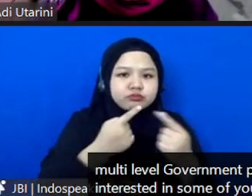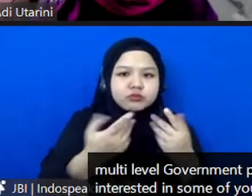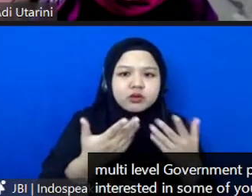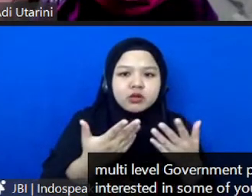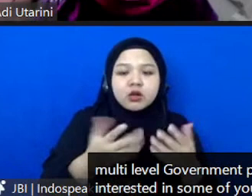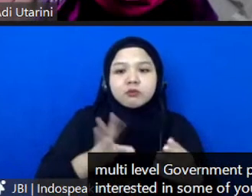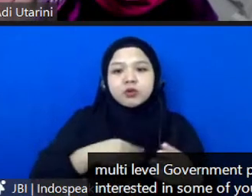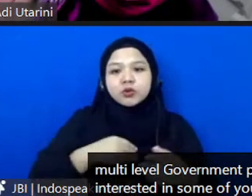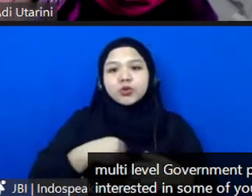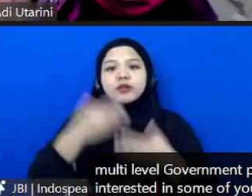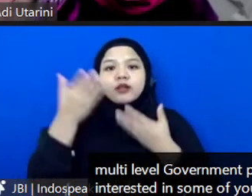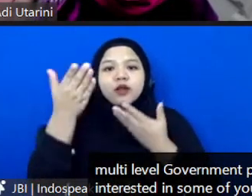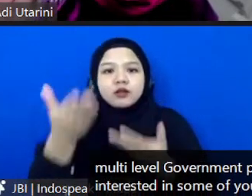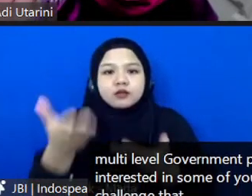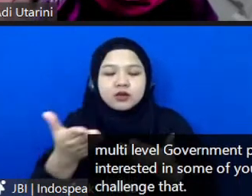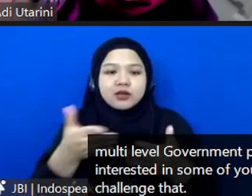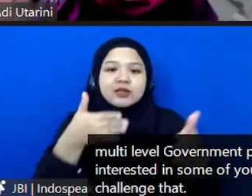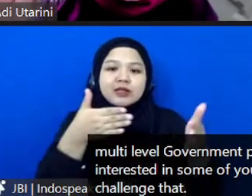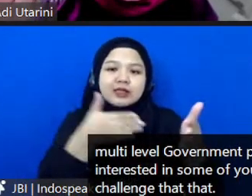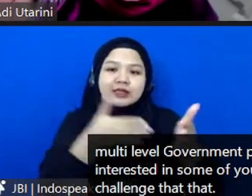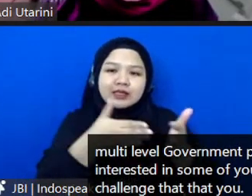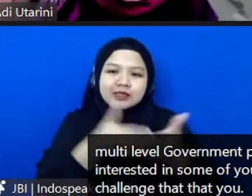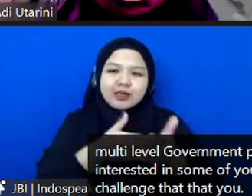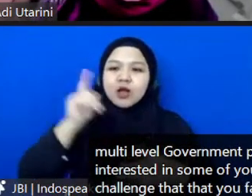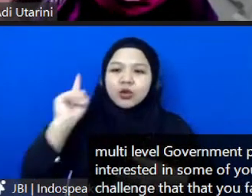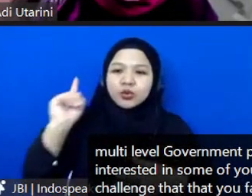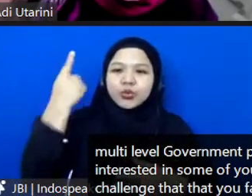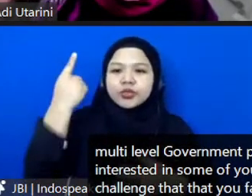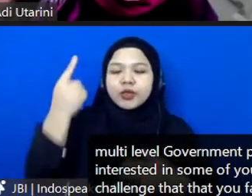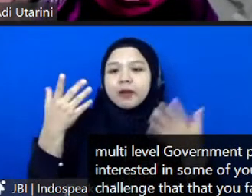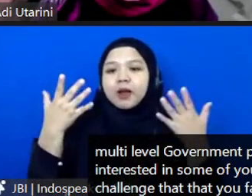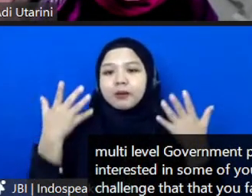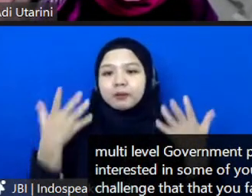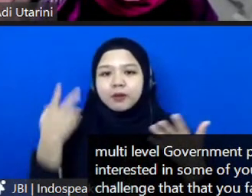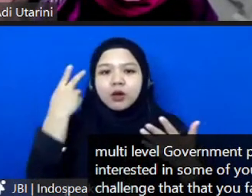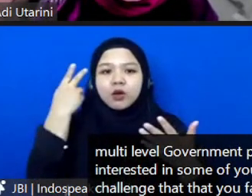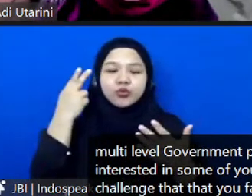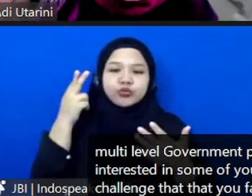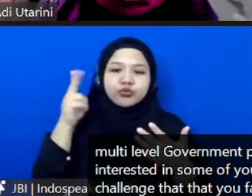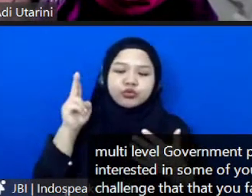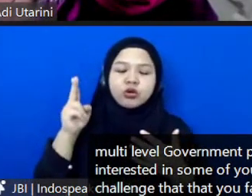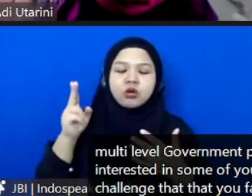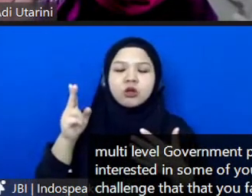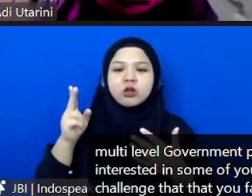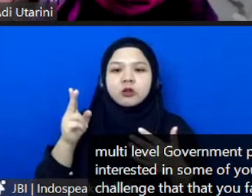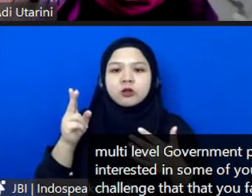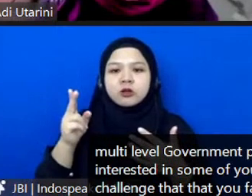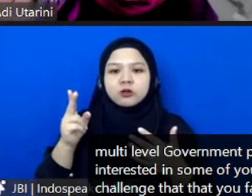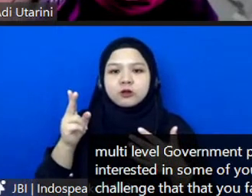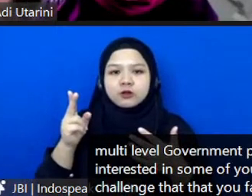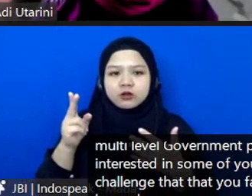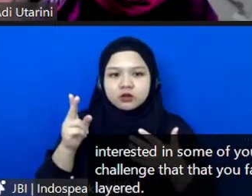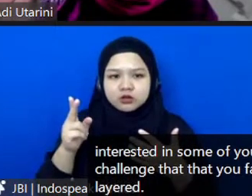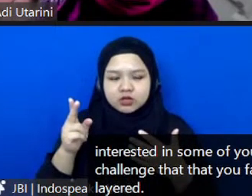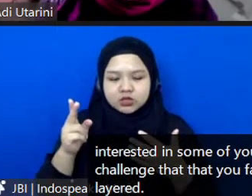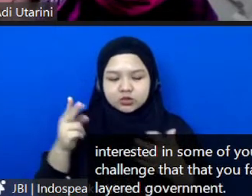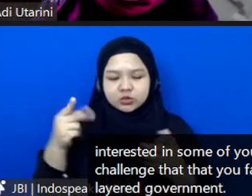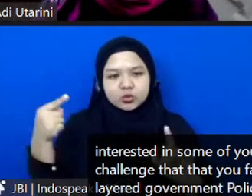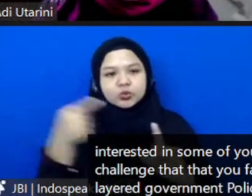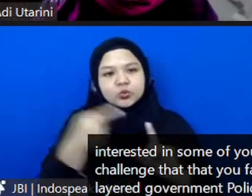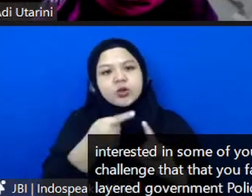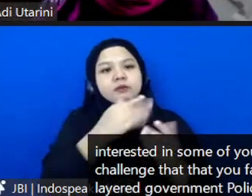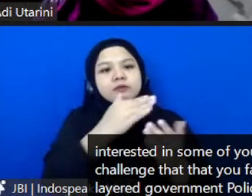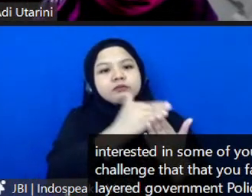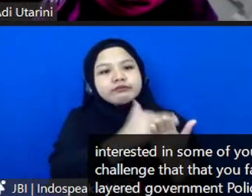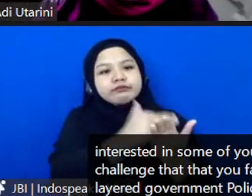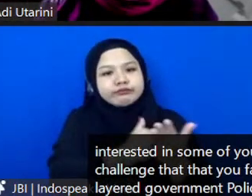or the key challenge that you faced in navigating a multi-layered government policy dynamic